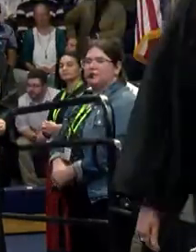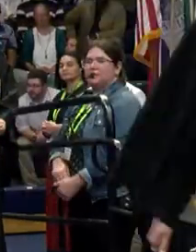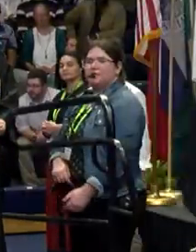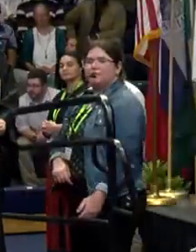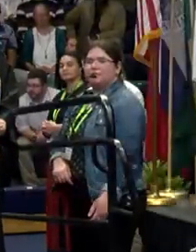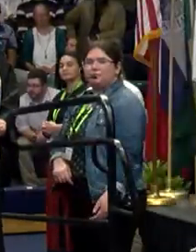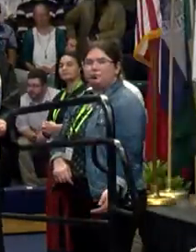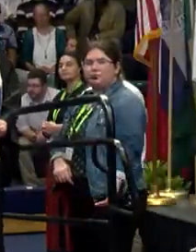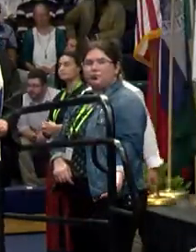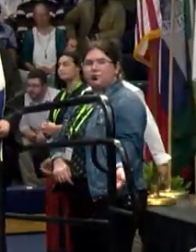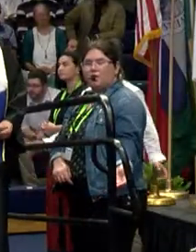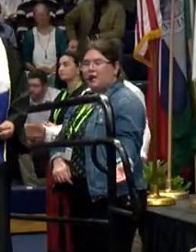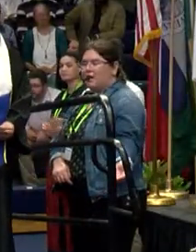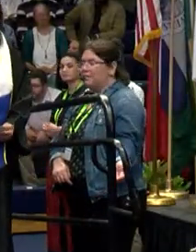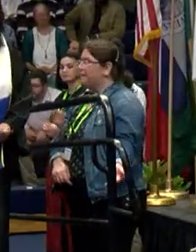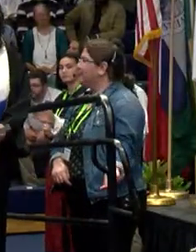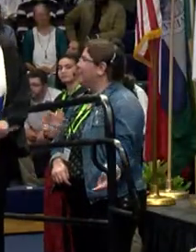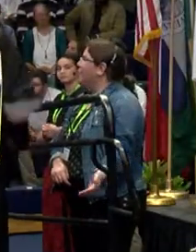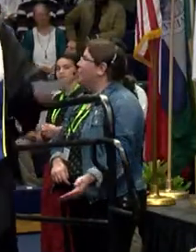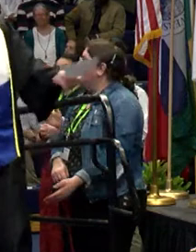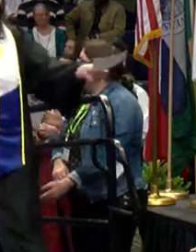Liliana Belladani.